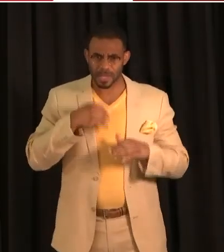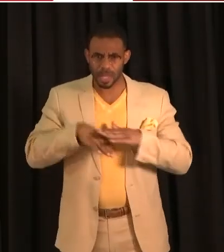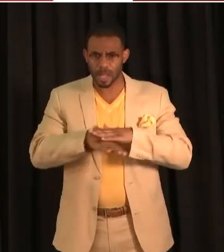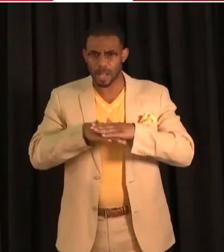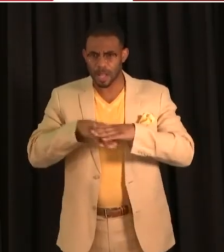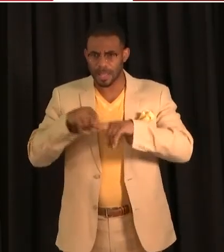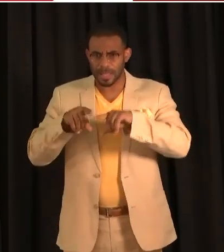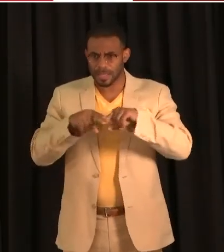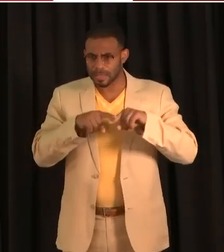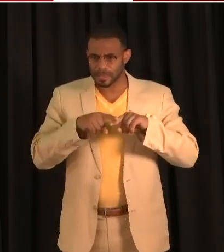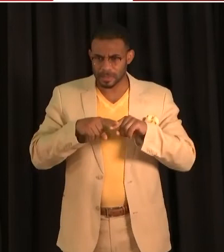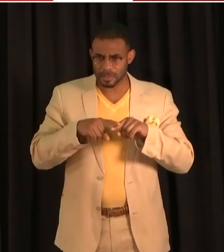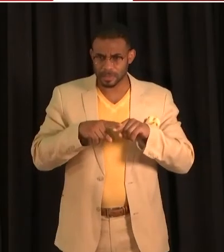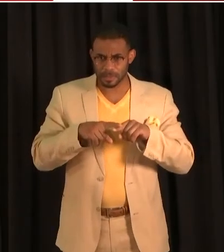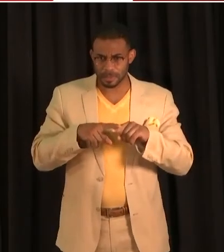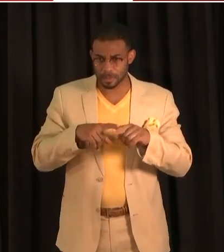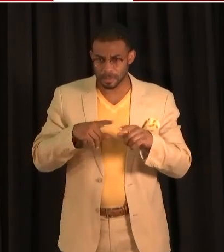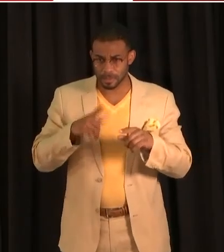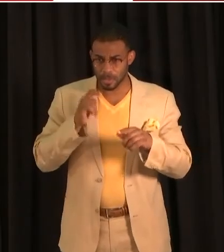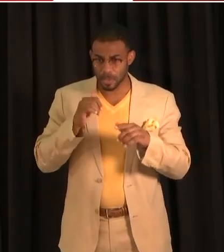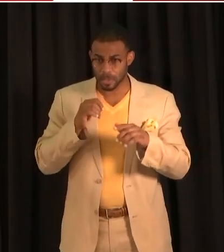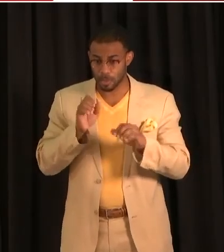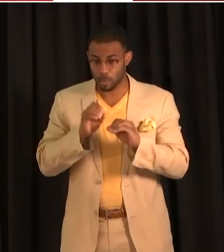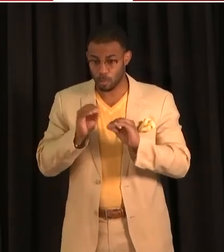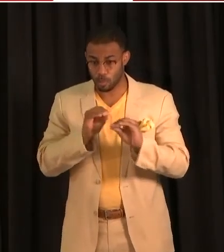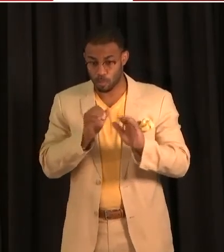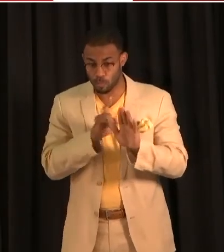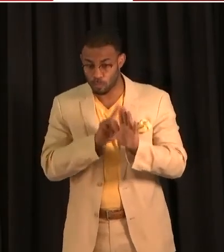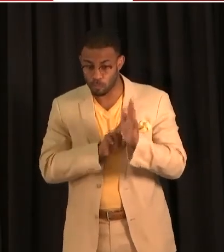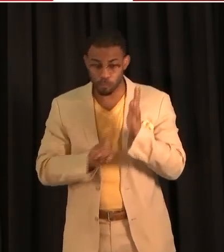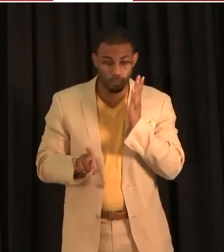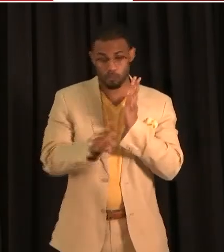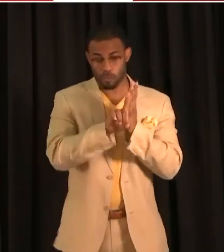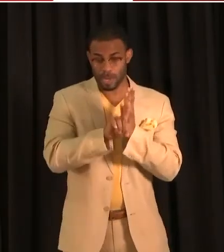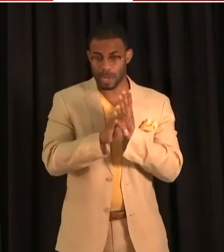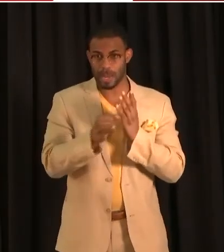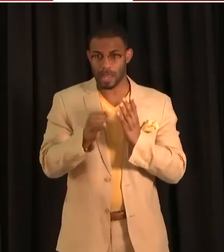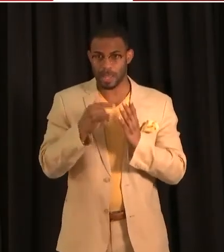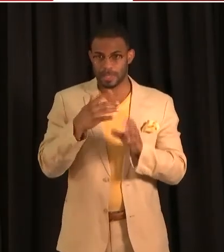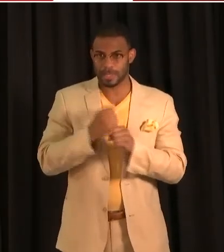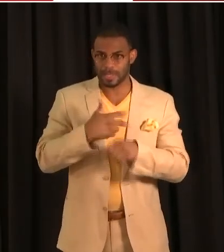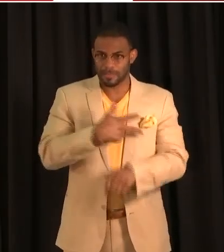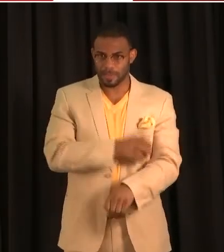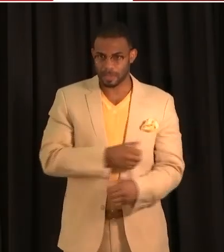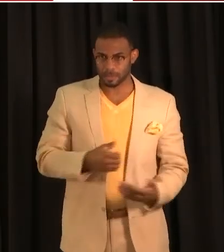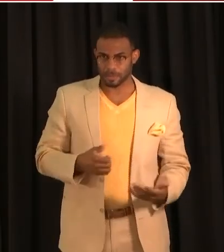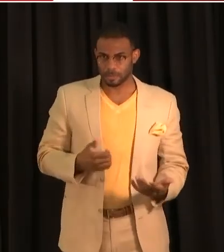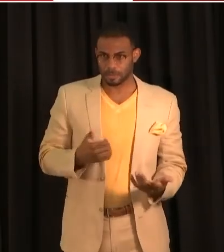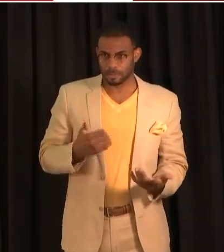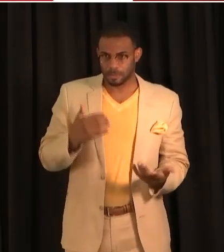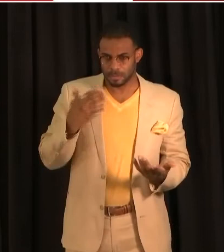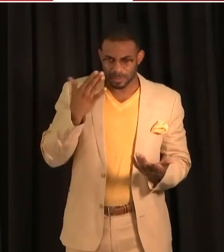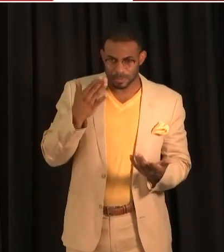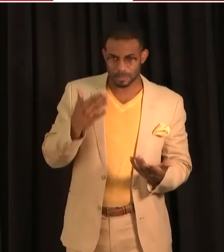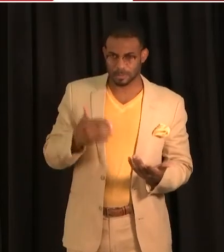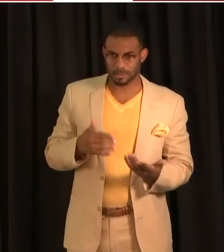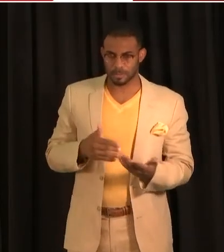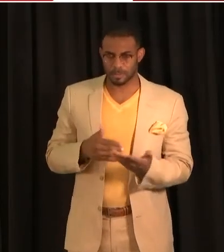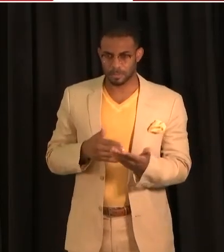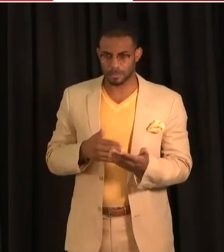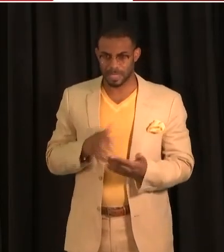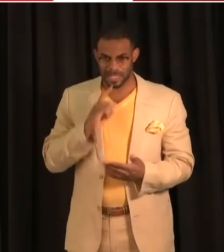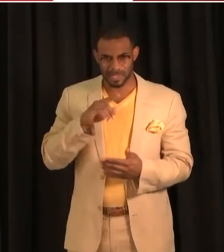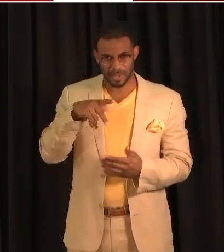severe underlying conditions to perhaps move to the front of the line for the vaccine receipt. Just seeing if there's any